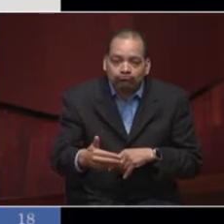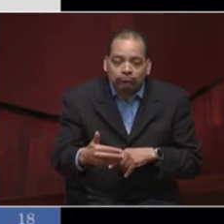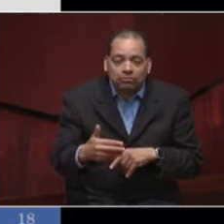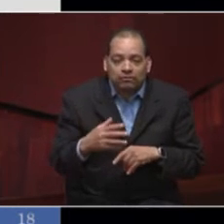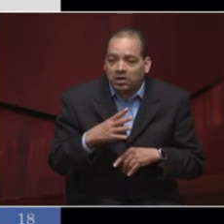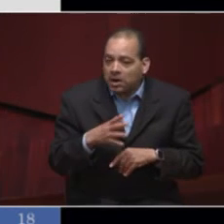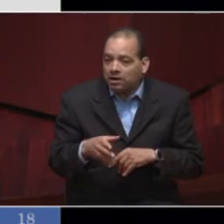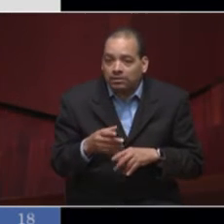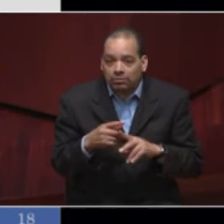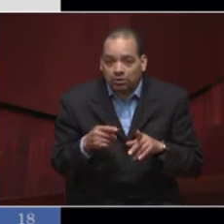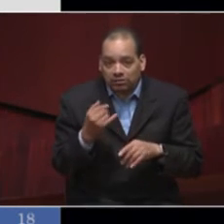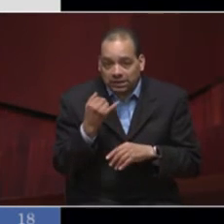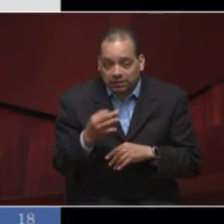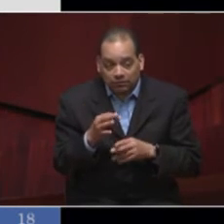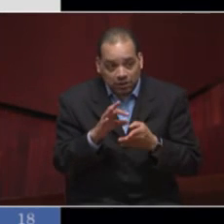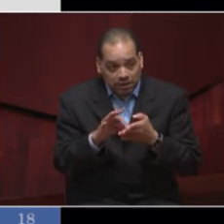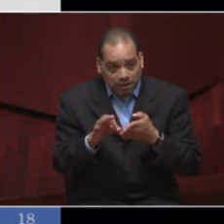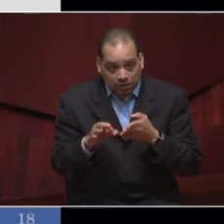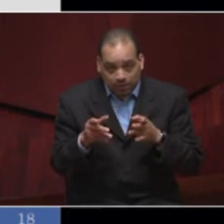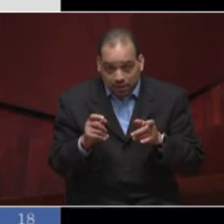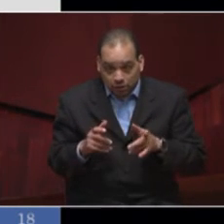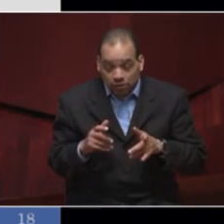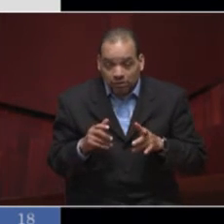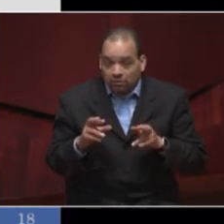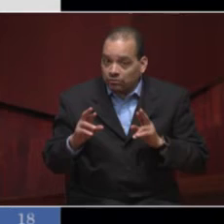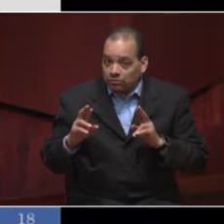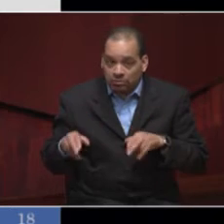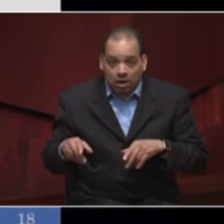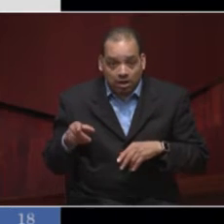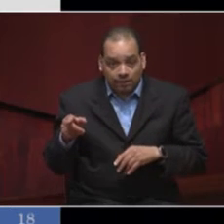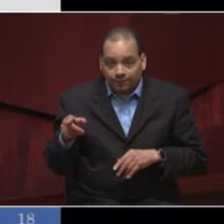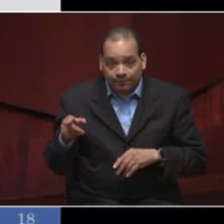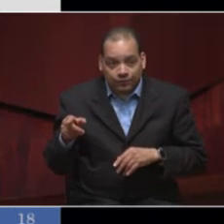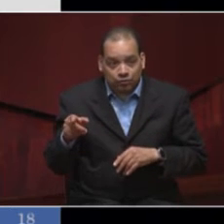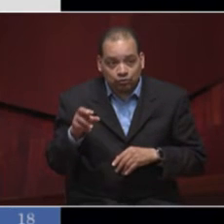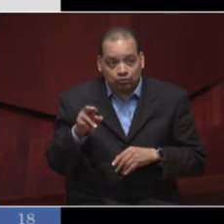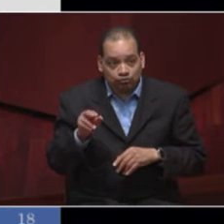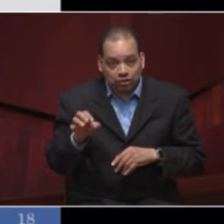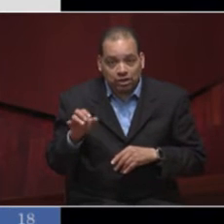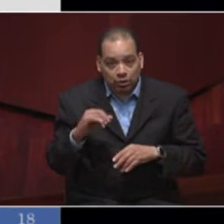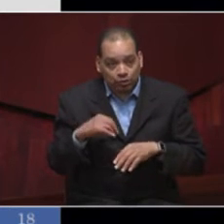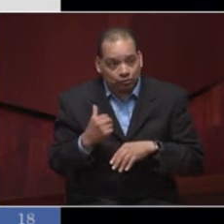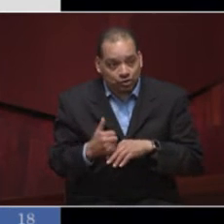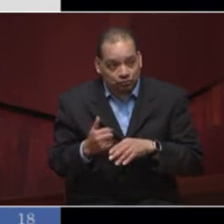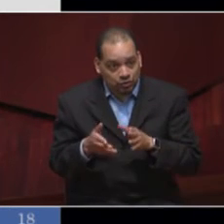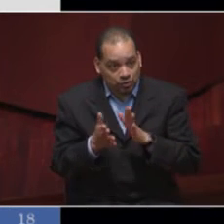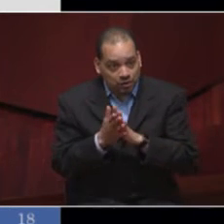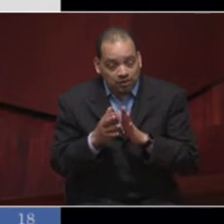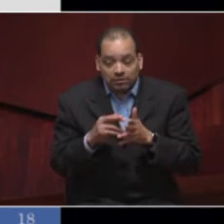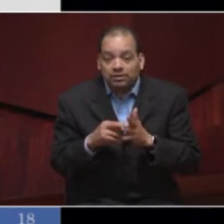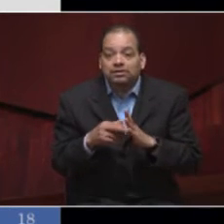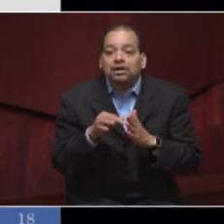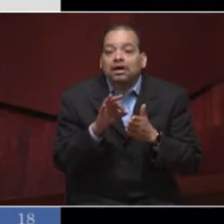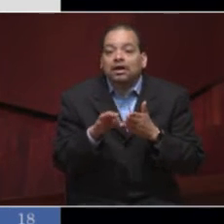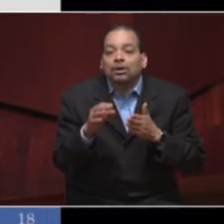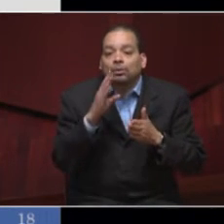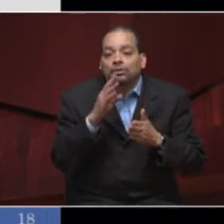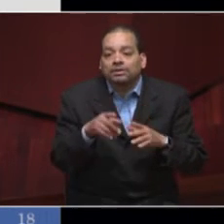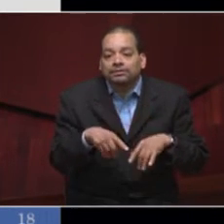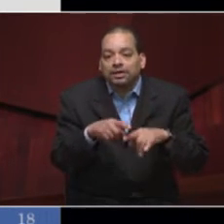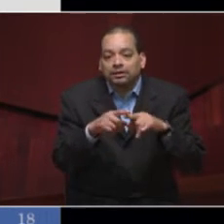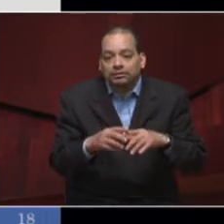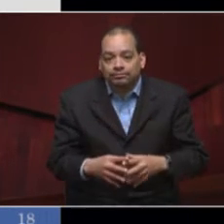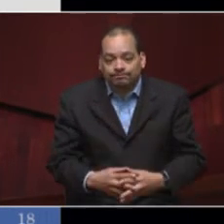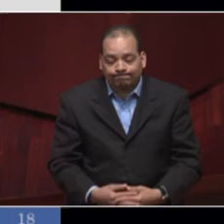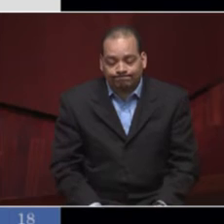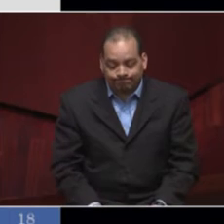not respond to the reauthorization request and validate, then the account will be suspended. So there's